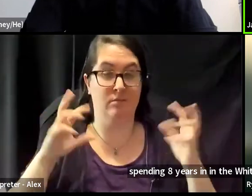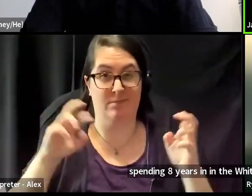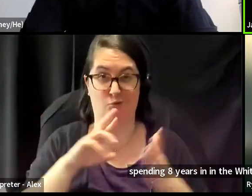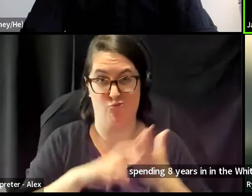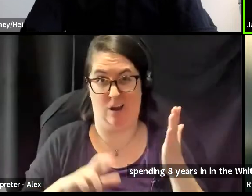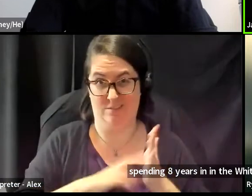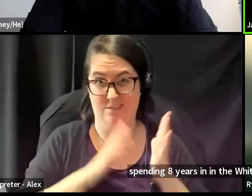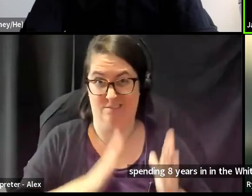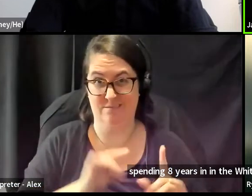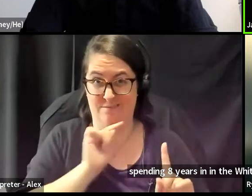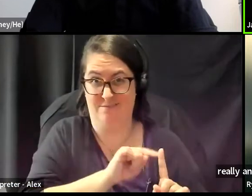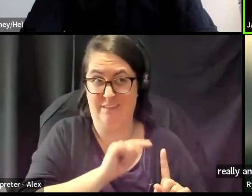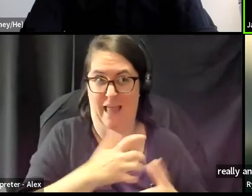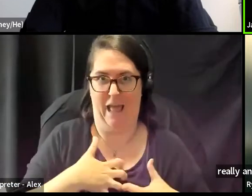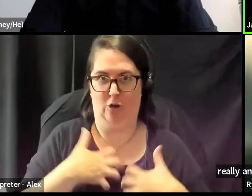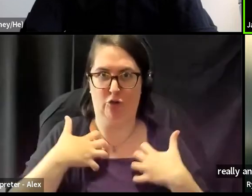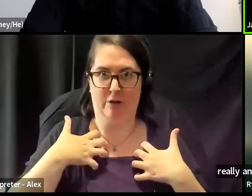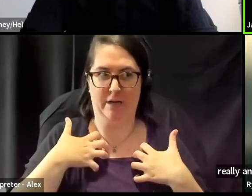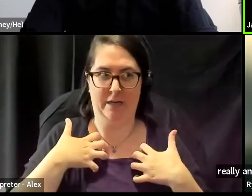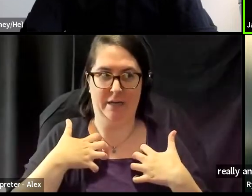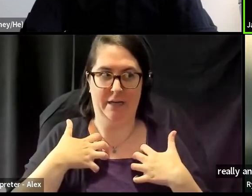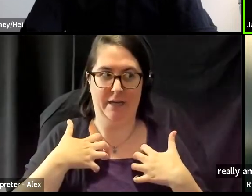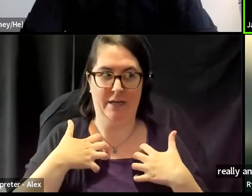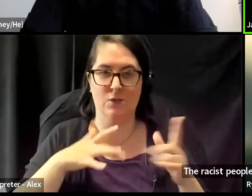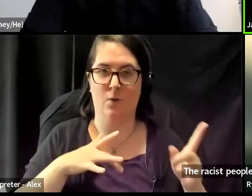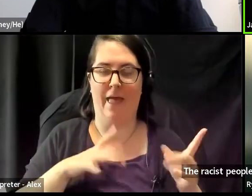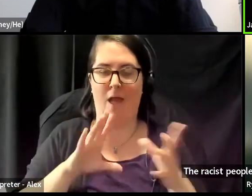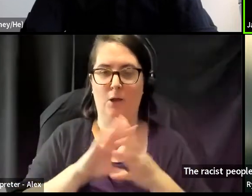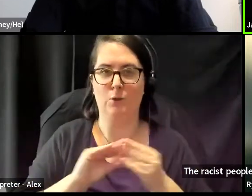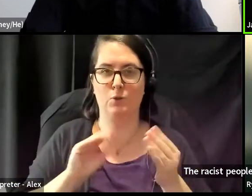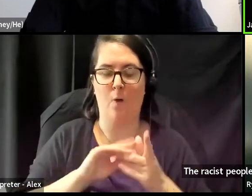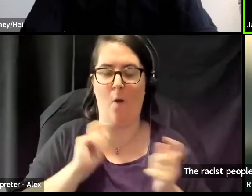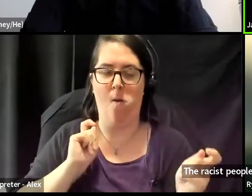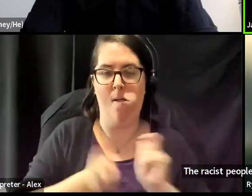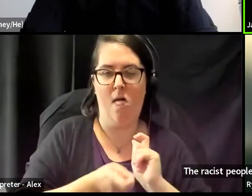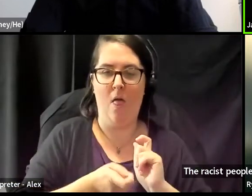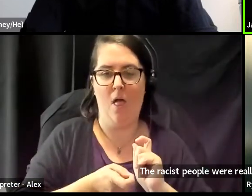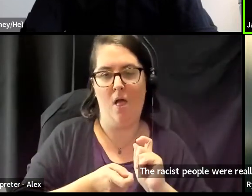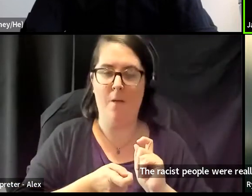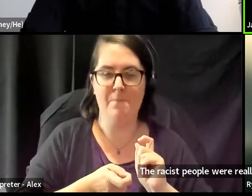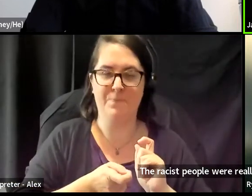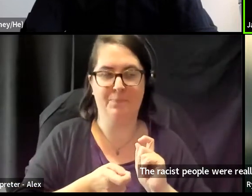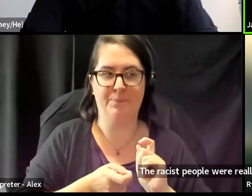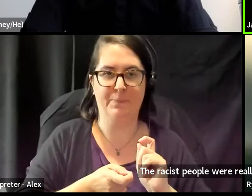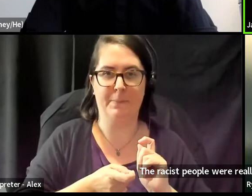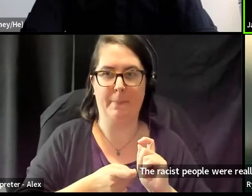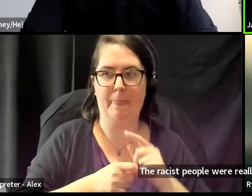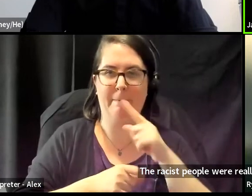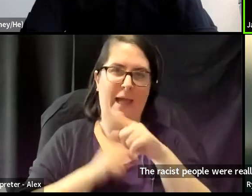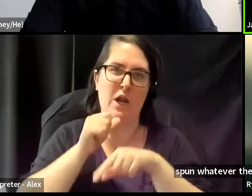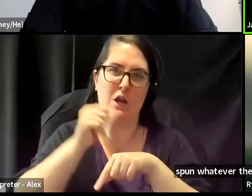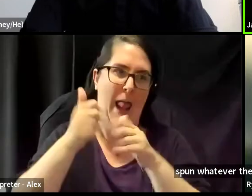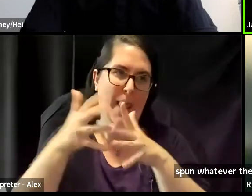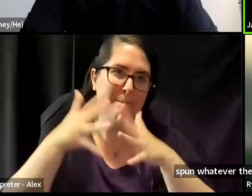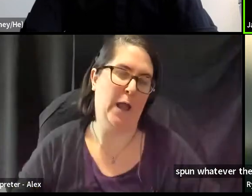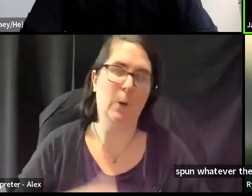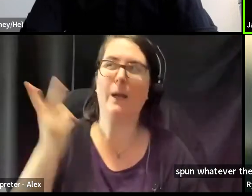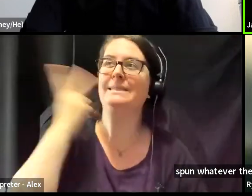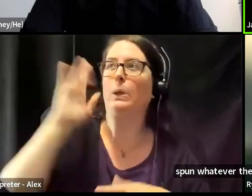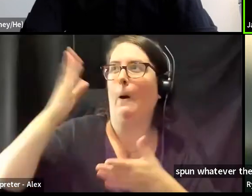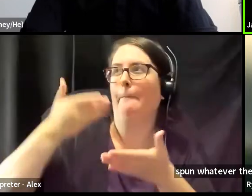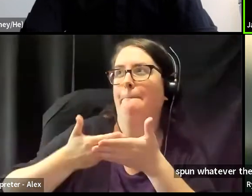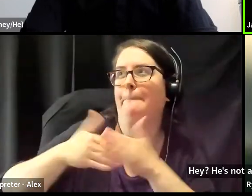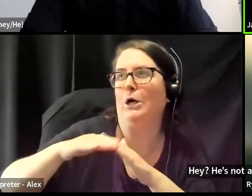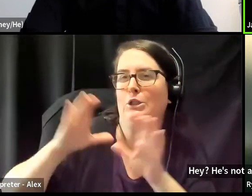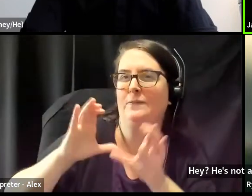were really, really angry. So they spun whatever they could spin. He's not an American. We want to see his birth certificate,